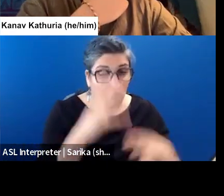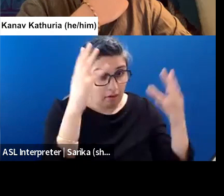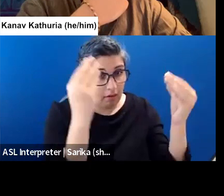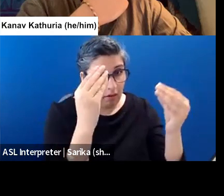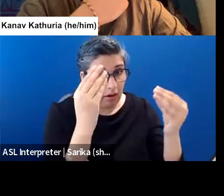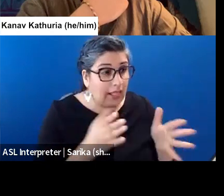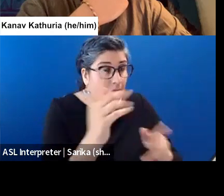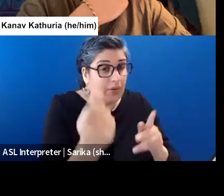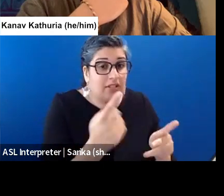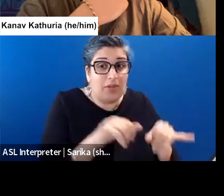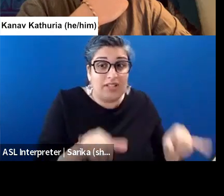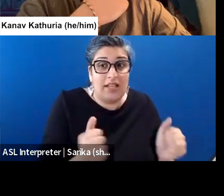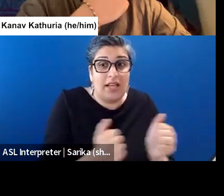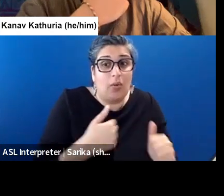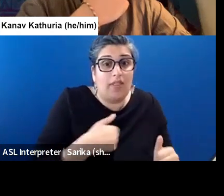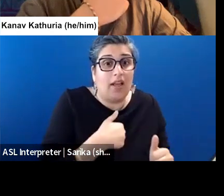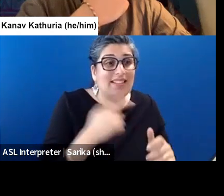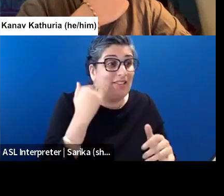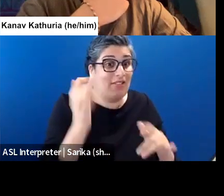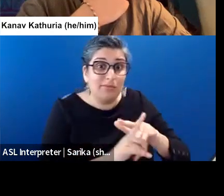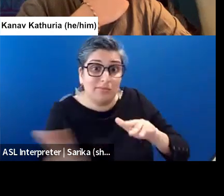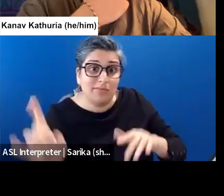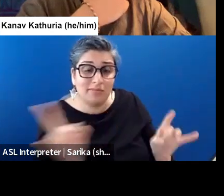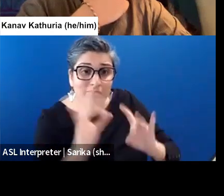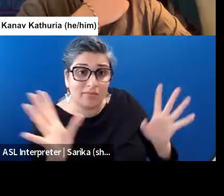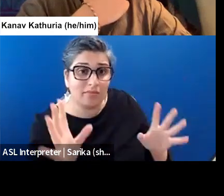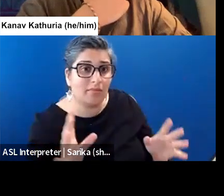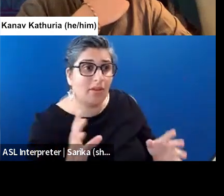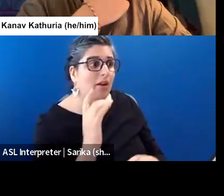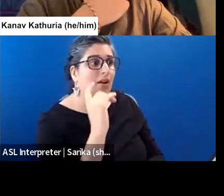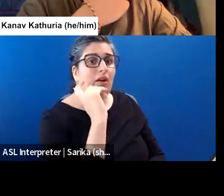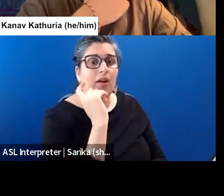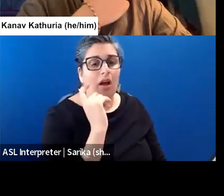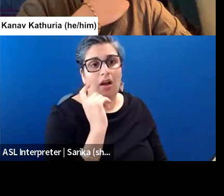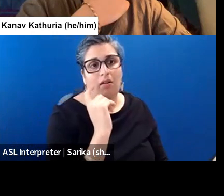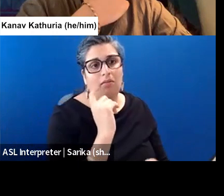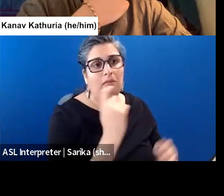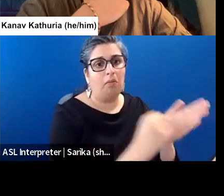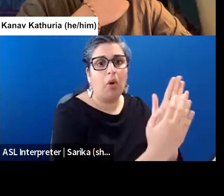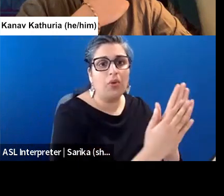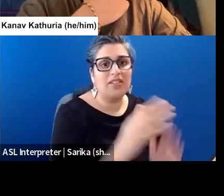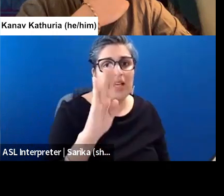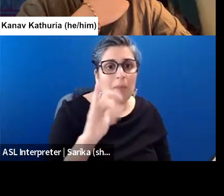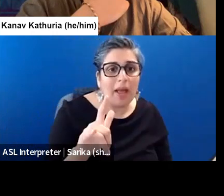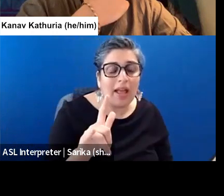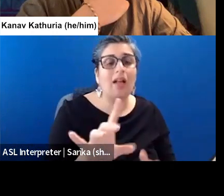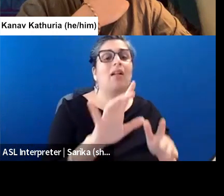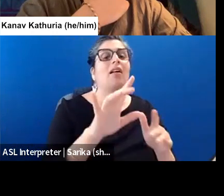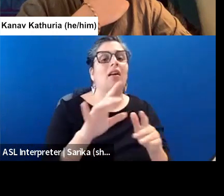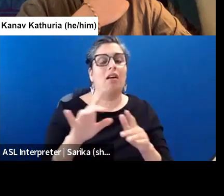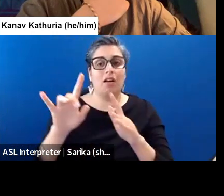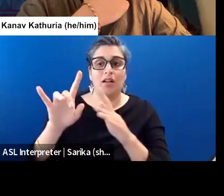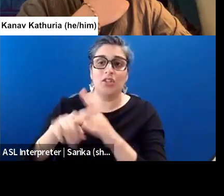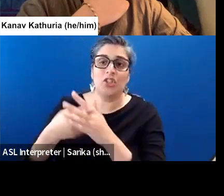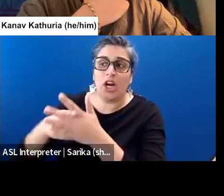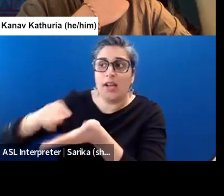with us if they're fleeing violence. It can be posting bail for someone. It can be starting a pen pal relationship with someone who's